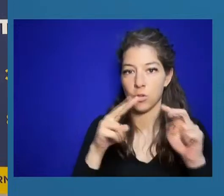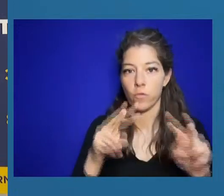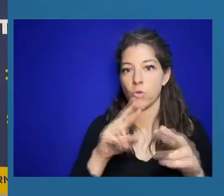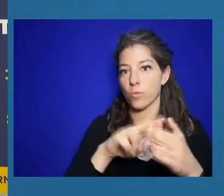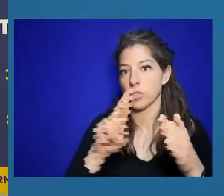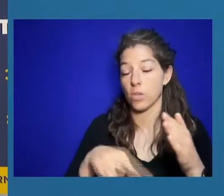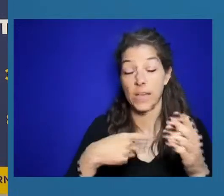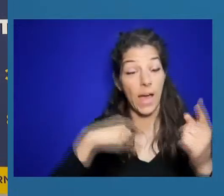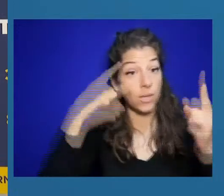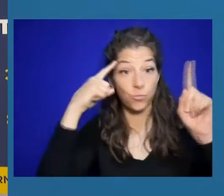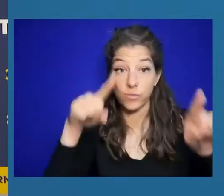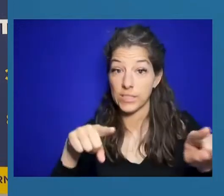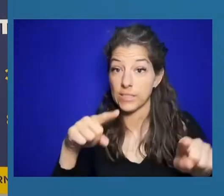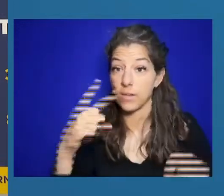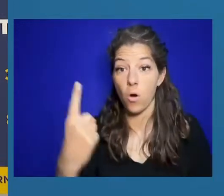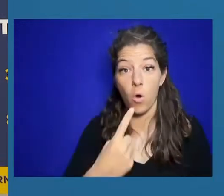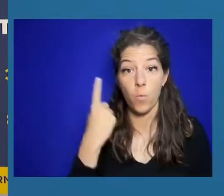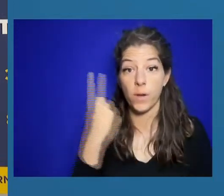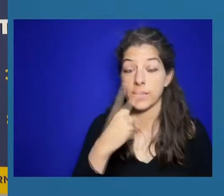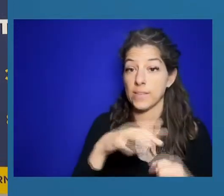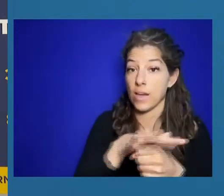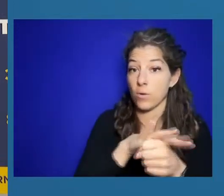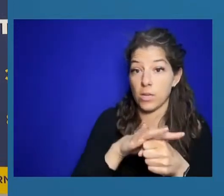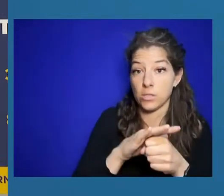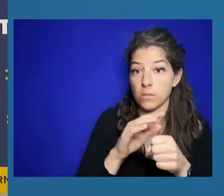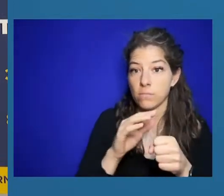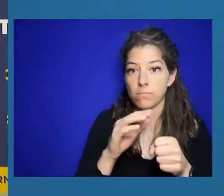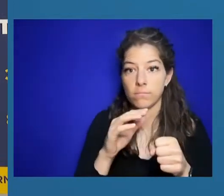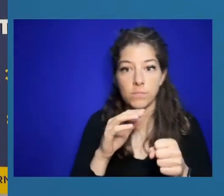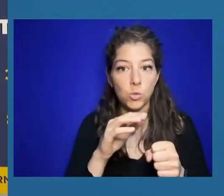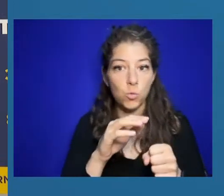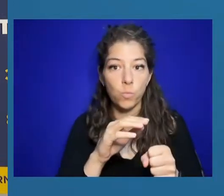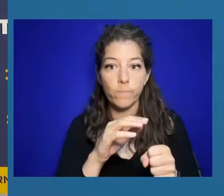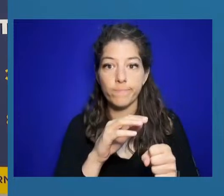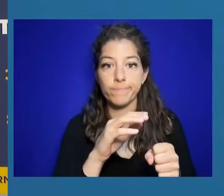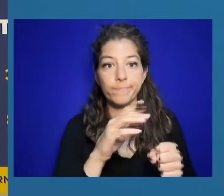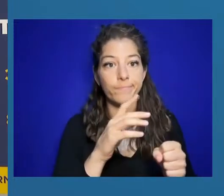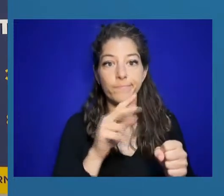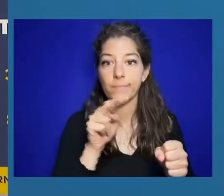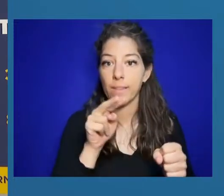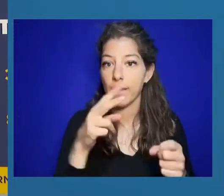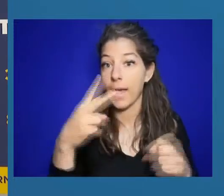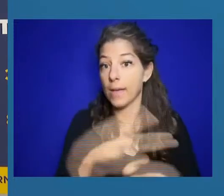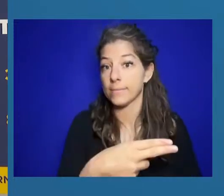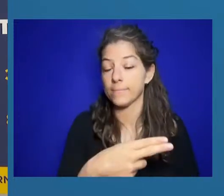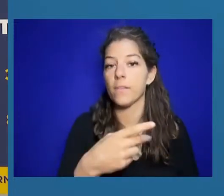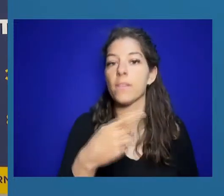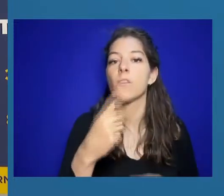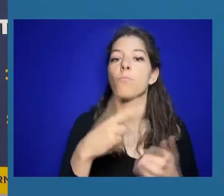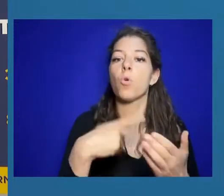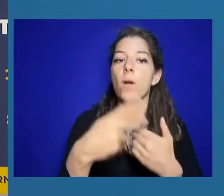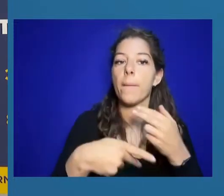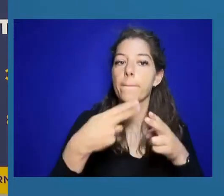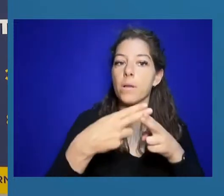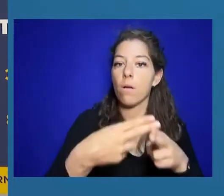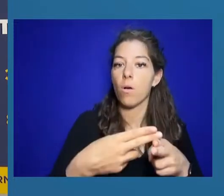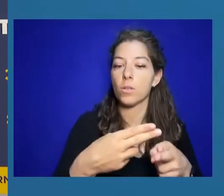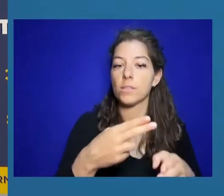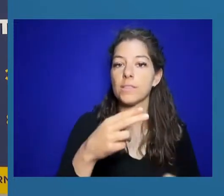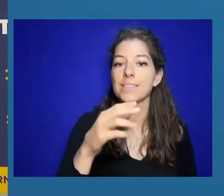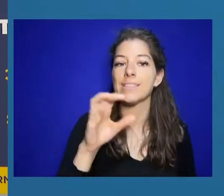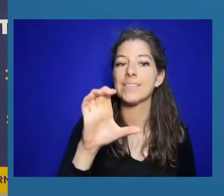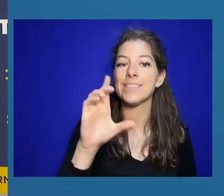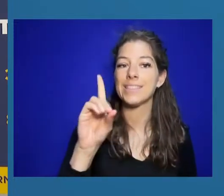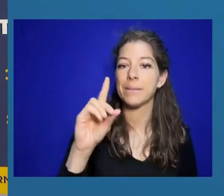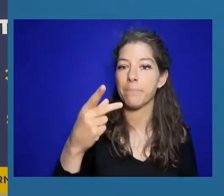agree. There's always areas where we can look for cutting, whether there's been abuse. In fact, we had a program called the CDPAP